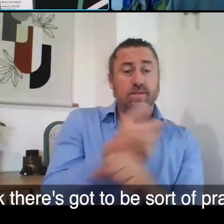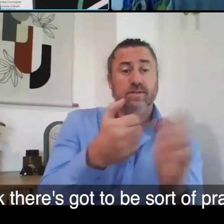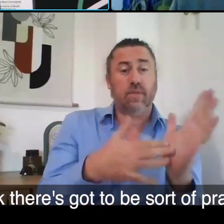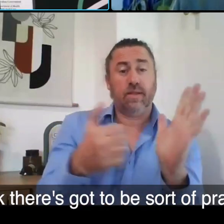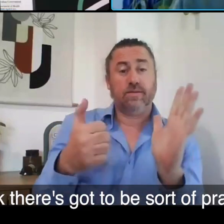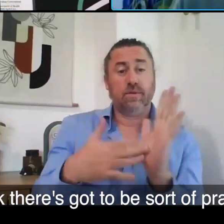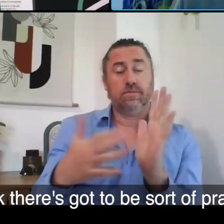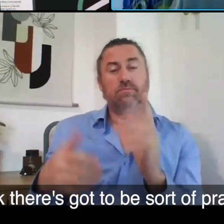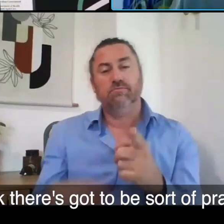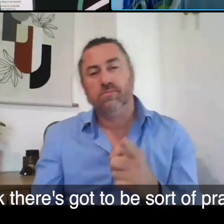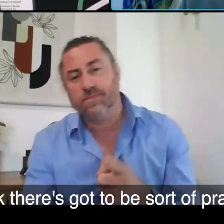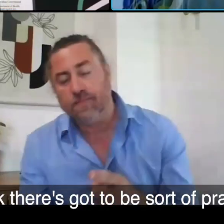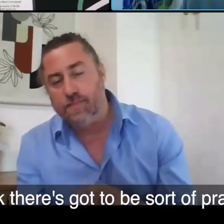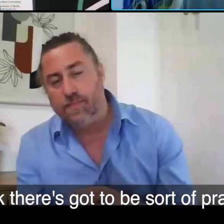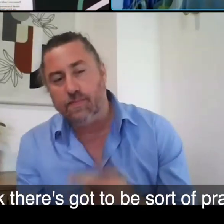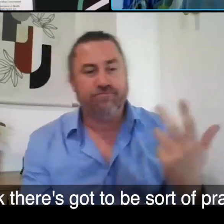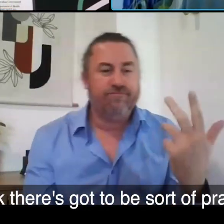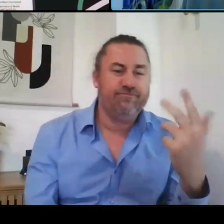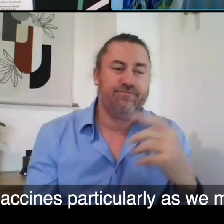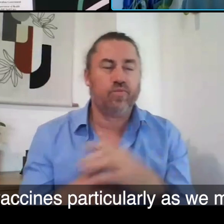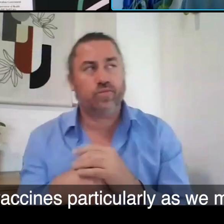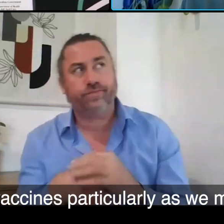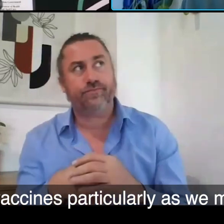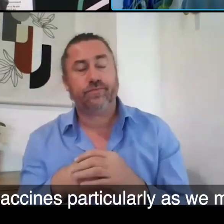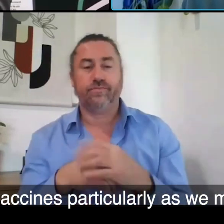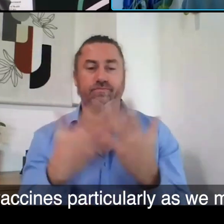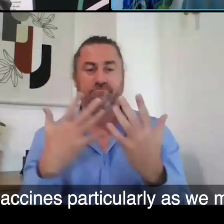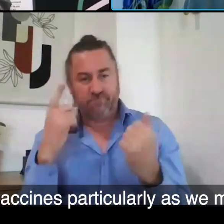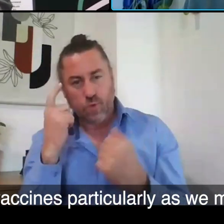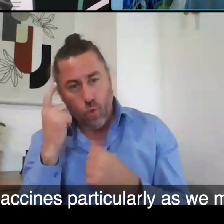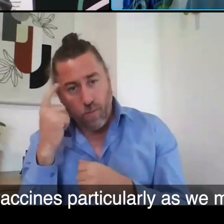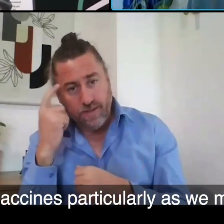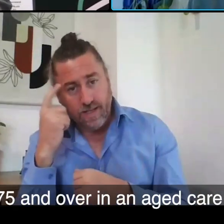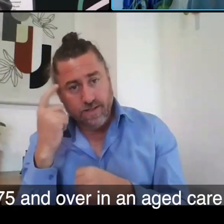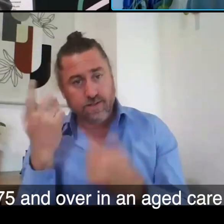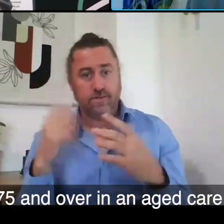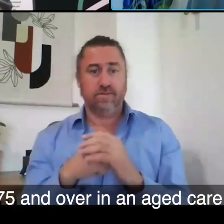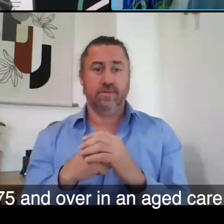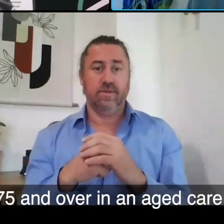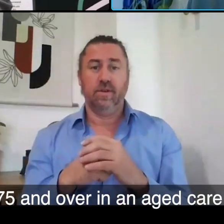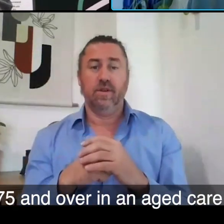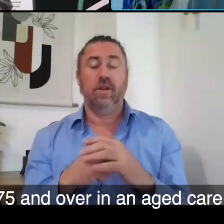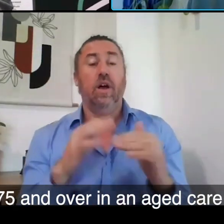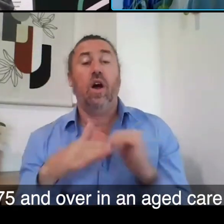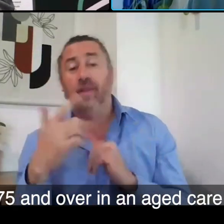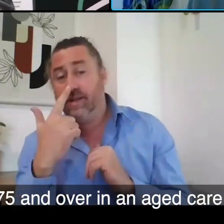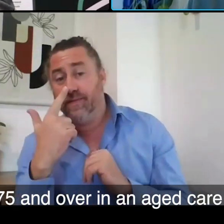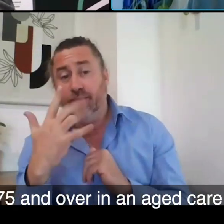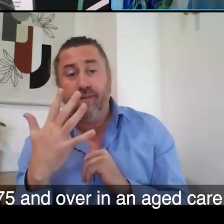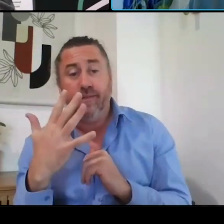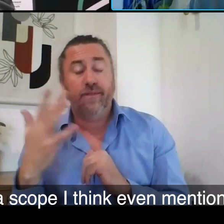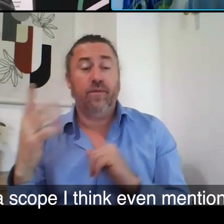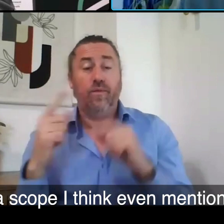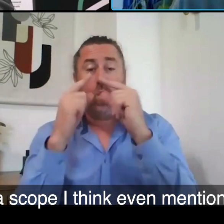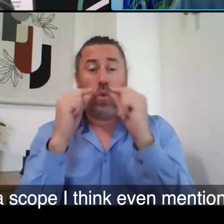Again, I think there's got to be sort of pragmatic, use of these vaccines, particularly as we mentioned for the 75 and over in an aged care